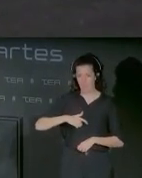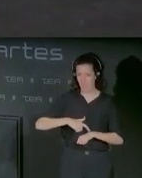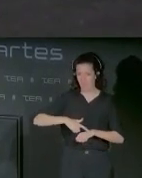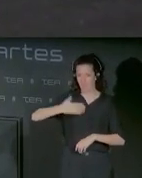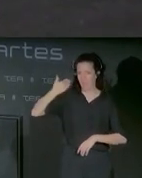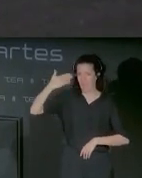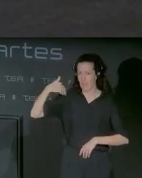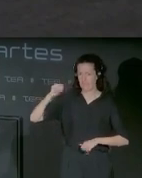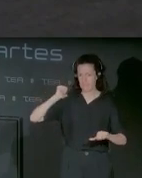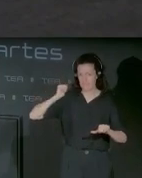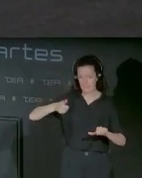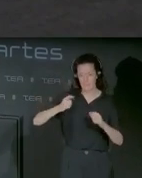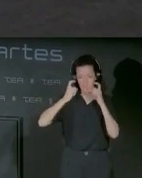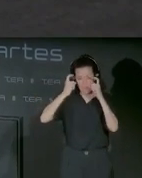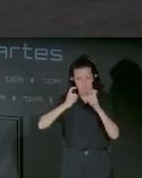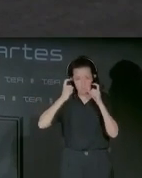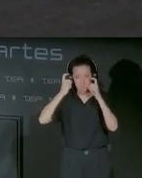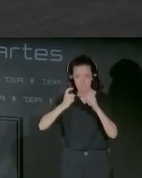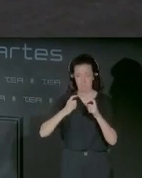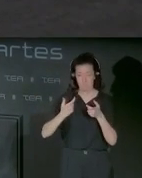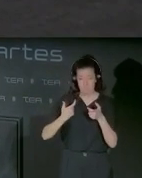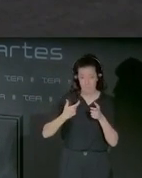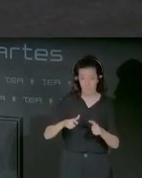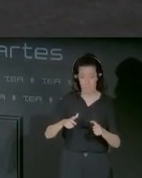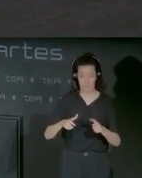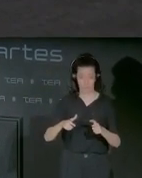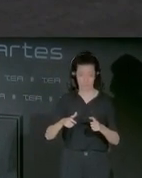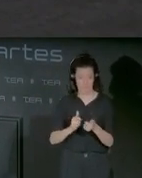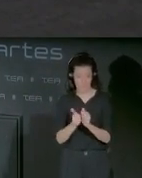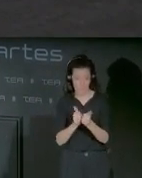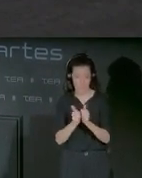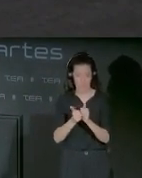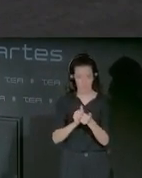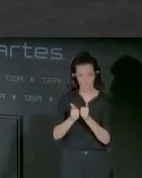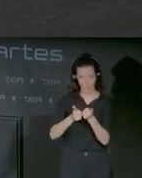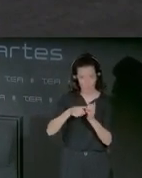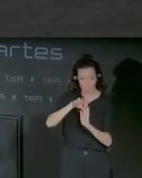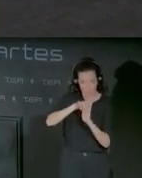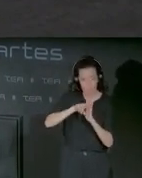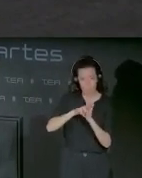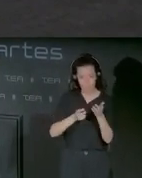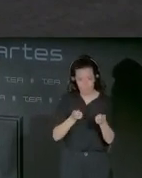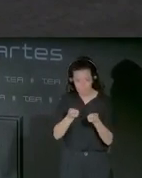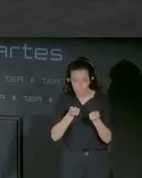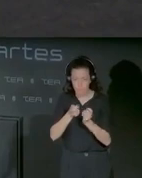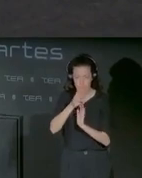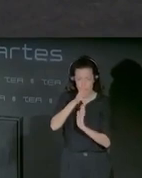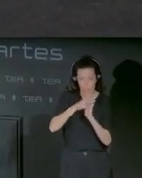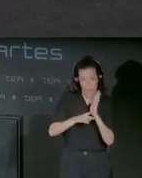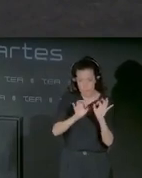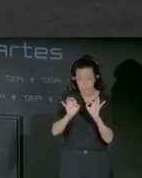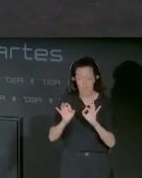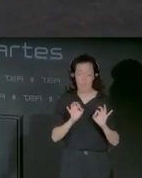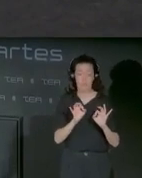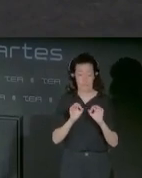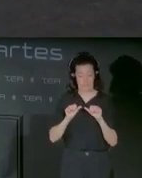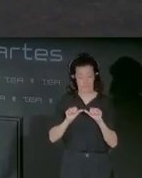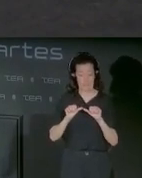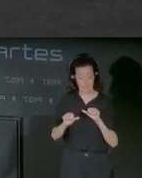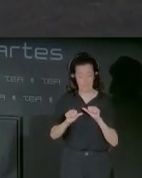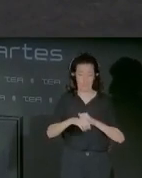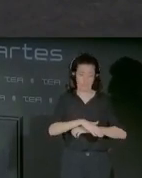anything. And from that came a great friendship between game developers and the Ministry of Culture and Media. We